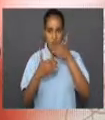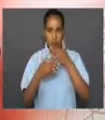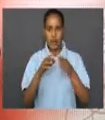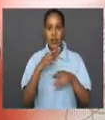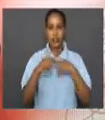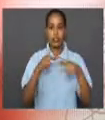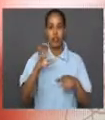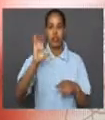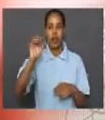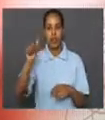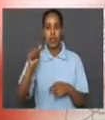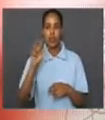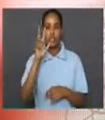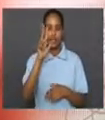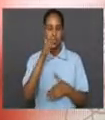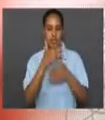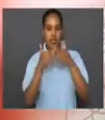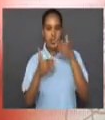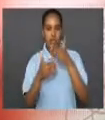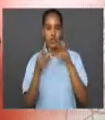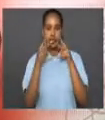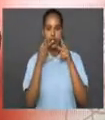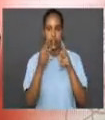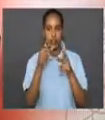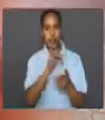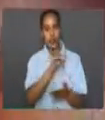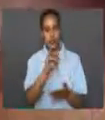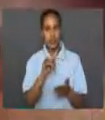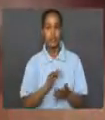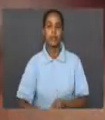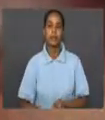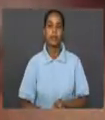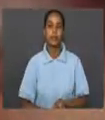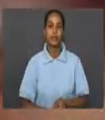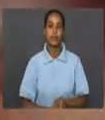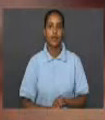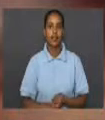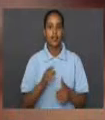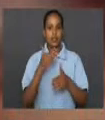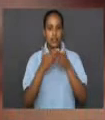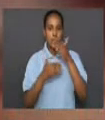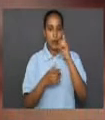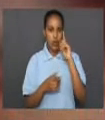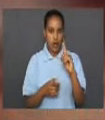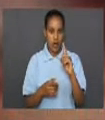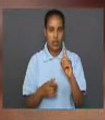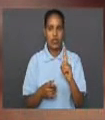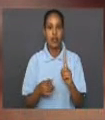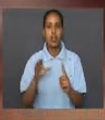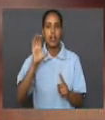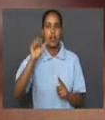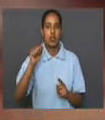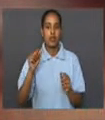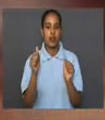calcium? The 3 steps look like this. In step 1,